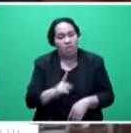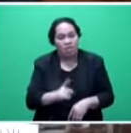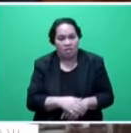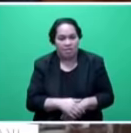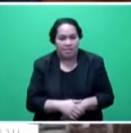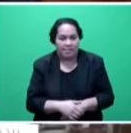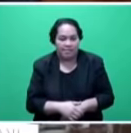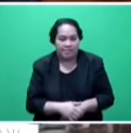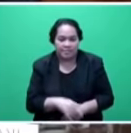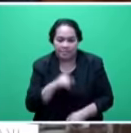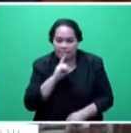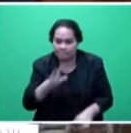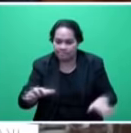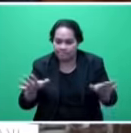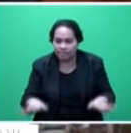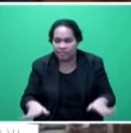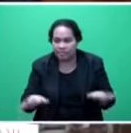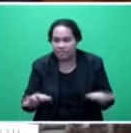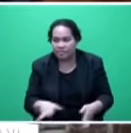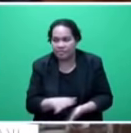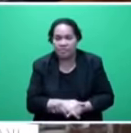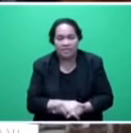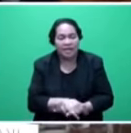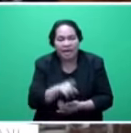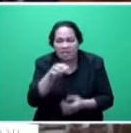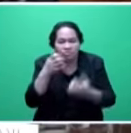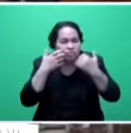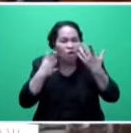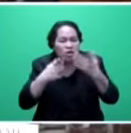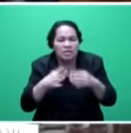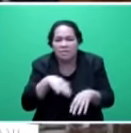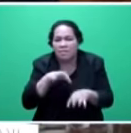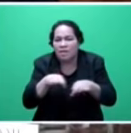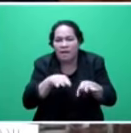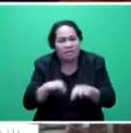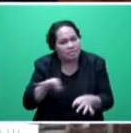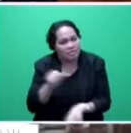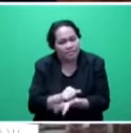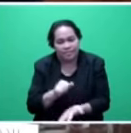order, order. It is a sign of poor planning.